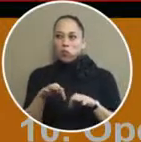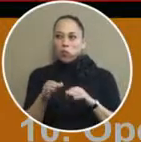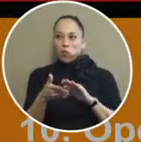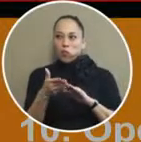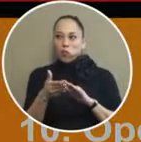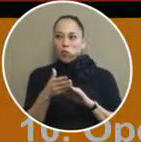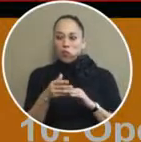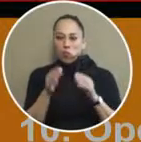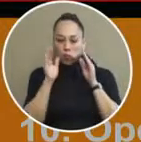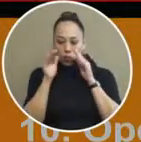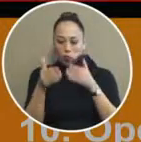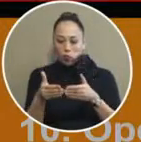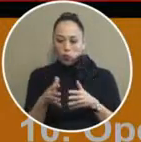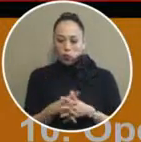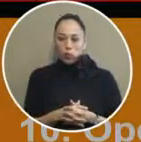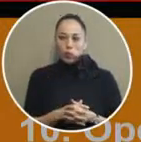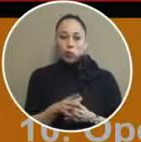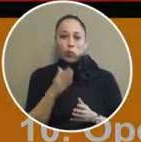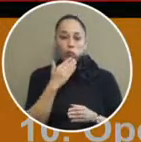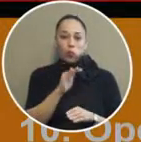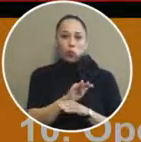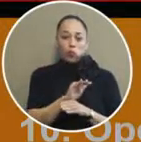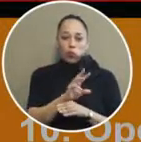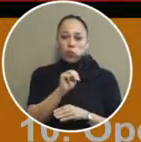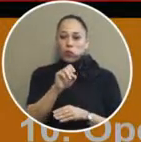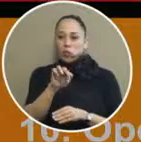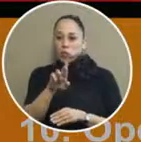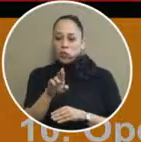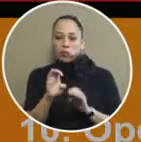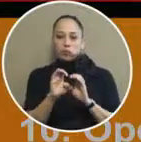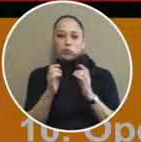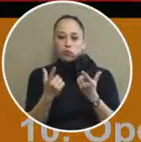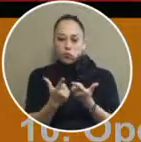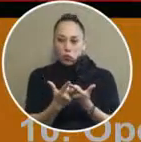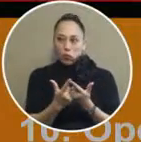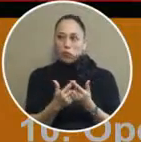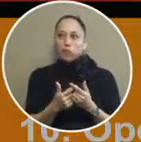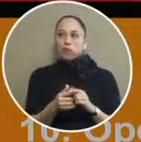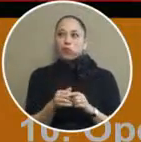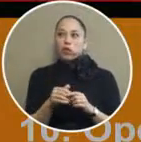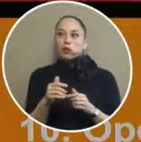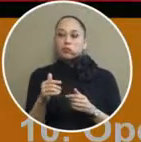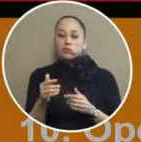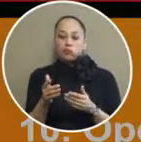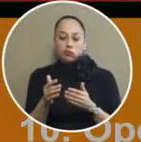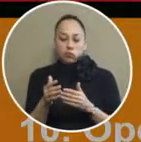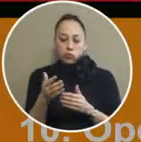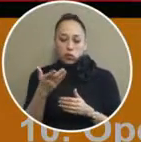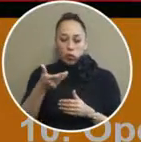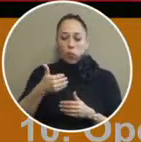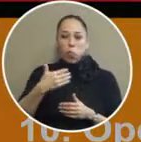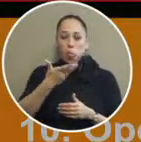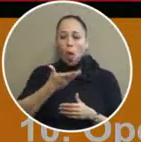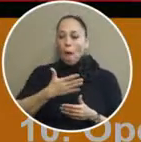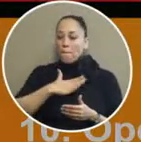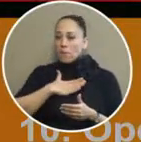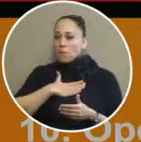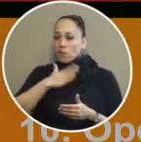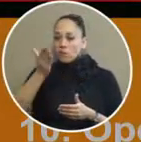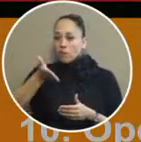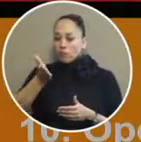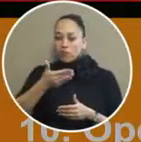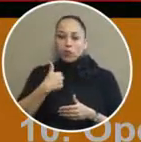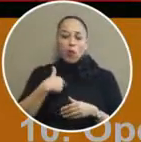focus. Good afternoon, Mayor and Council. Kerry Weston, Senior Deputy City Manager. In my portion of the presentation, I'm